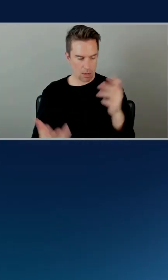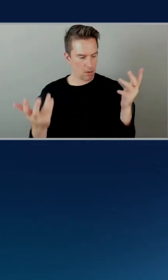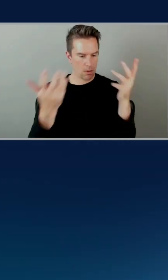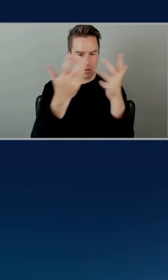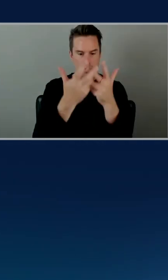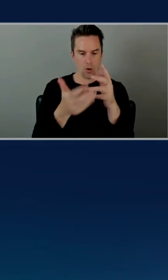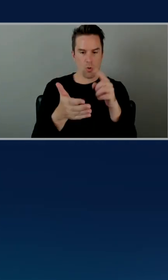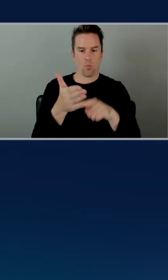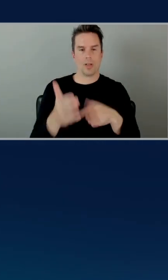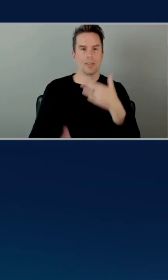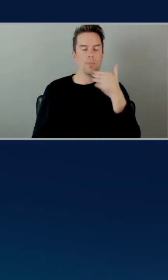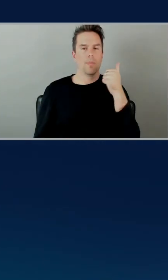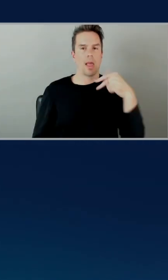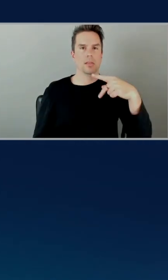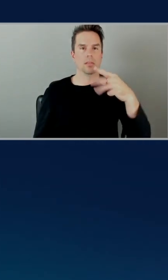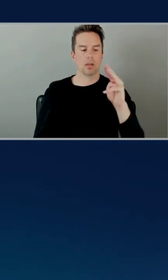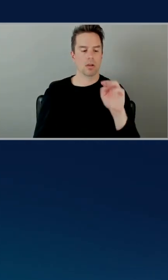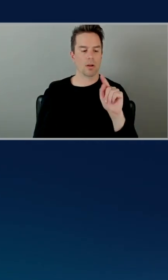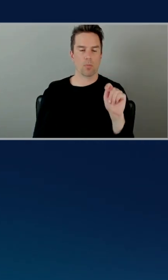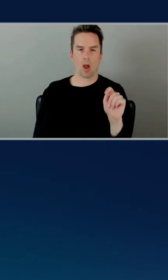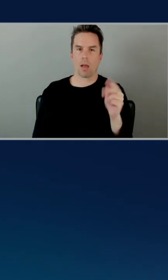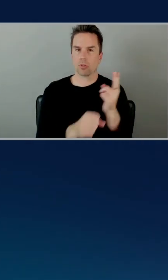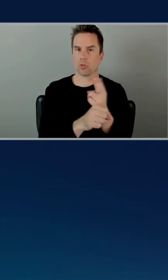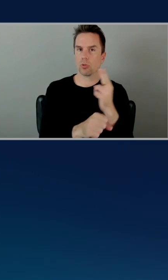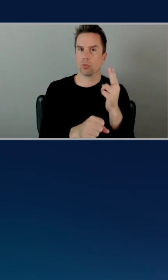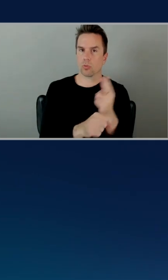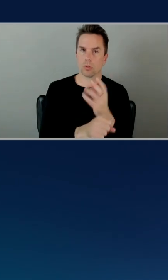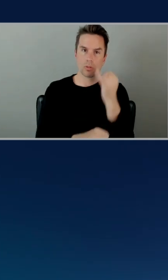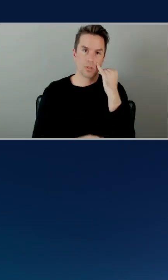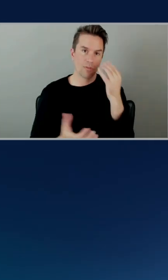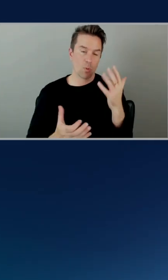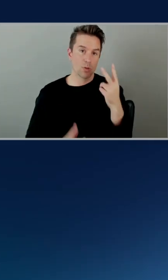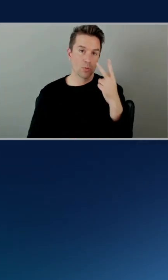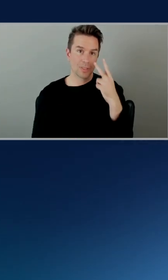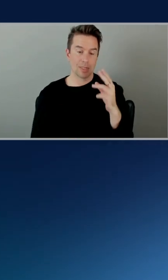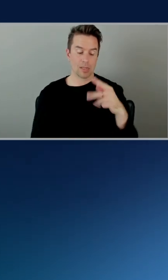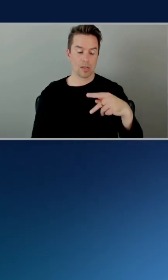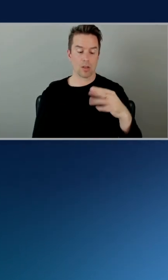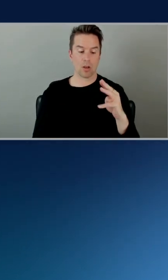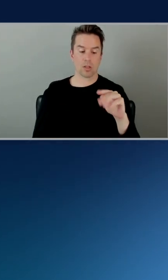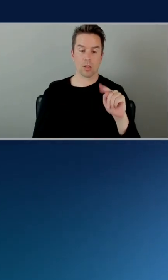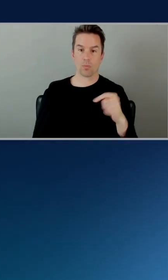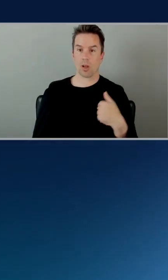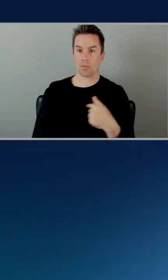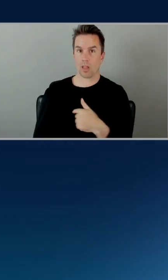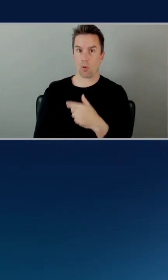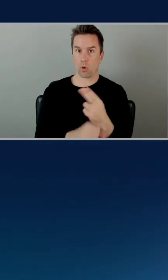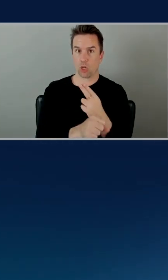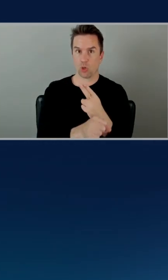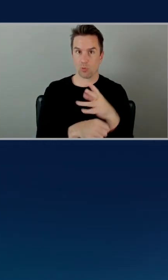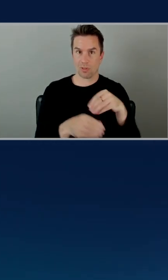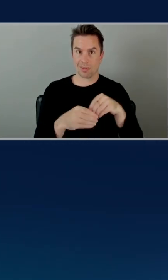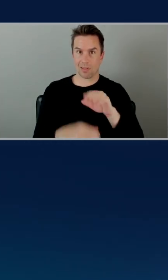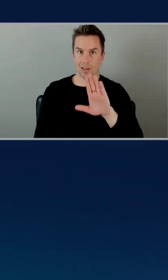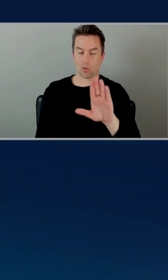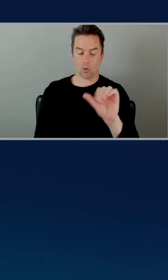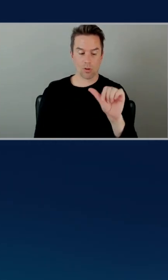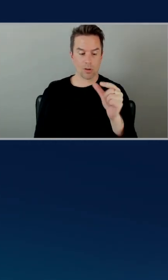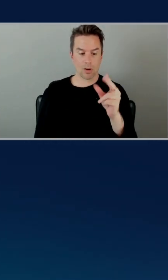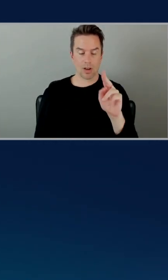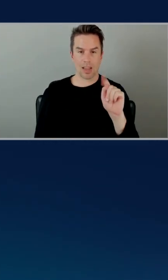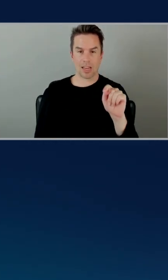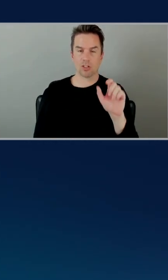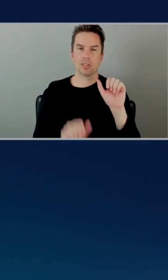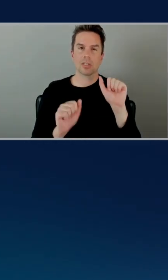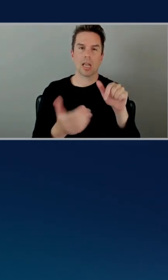So if you Okay. want to see what the prompts that we use inside your agent, you can just go to Edit Agents, Yeah. go down to the bottom. Advanced Prompts